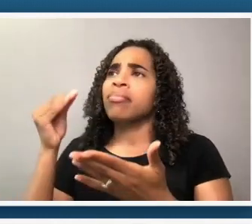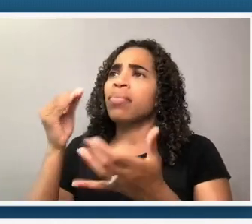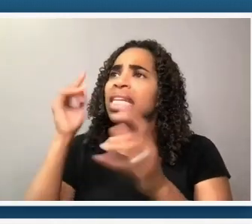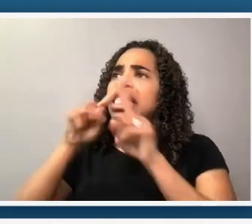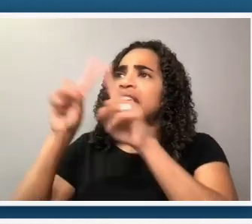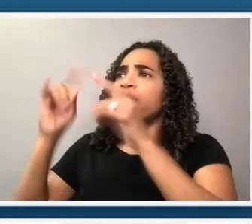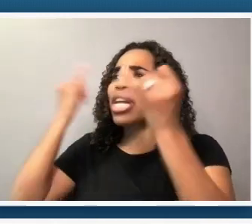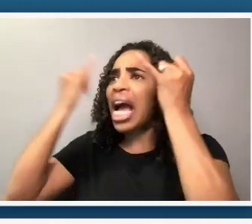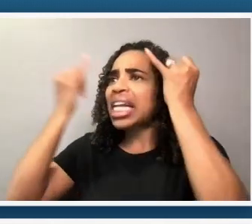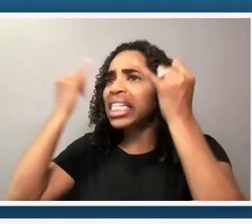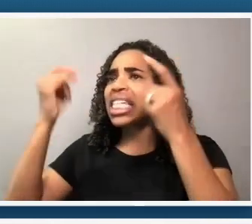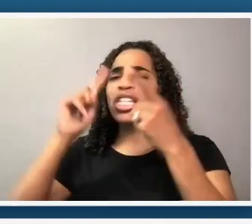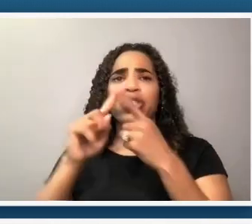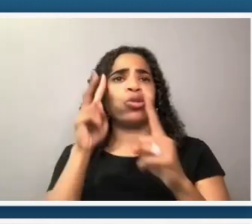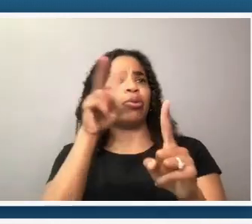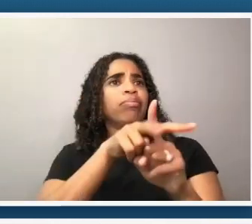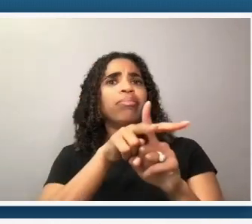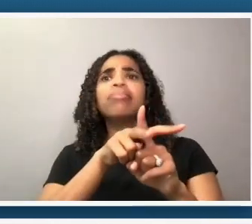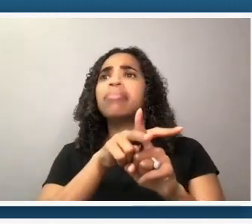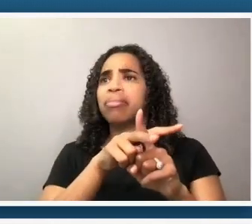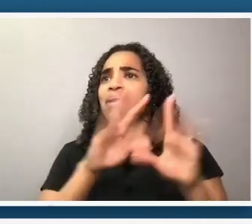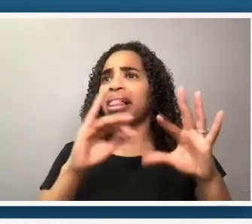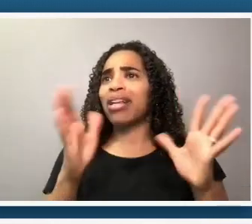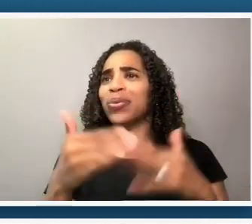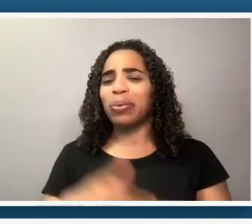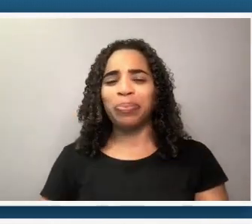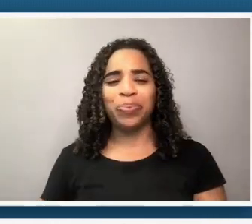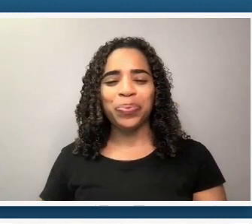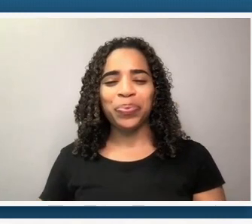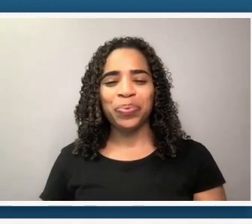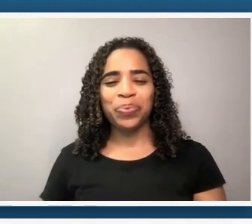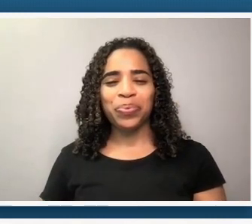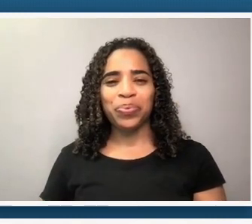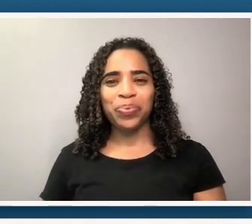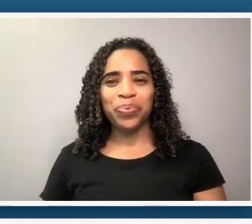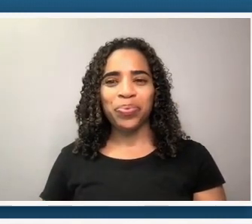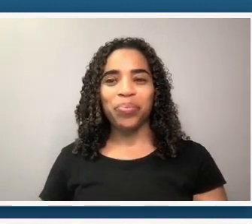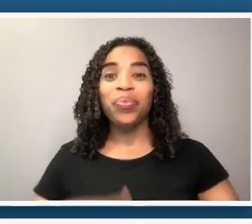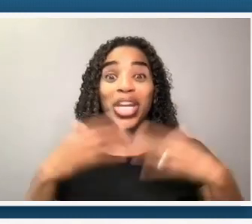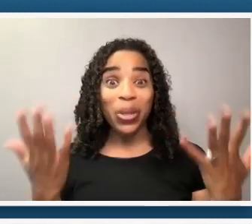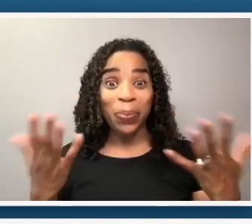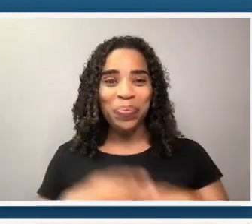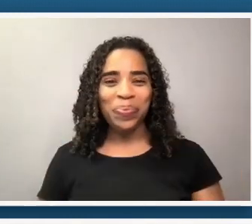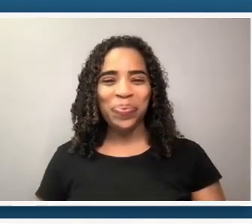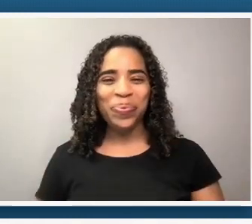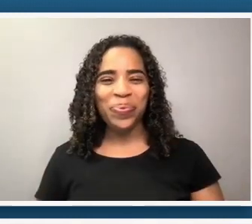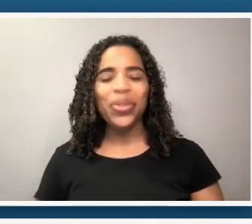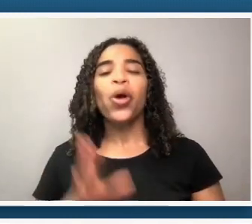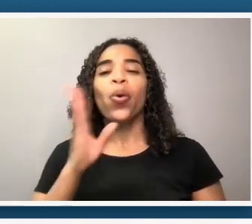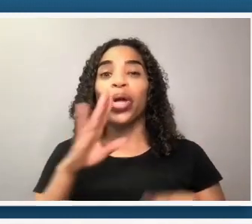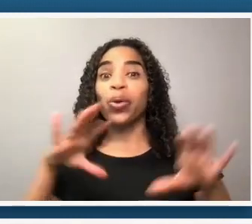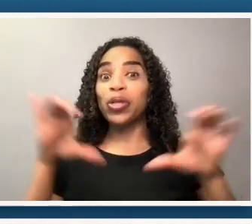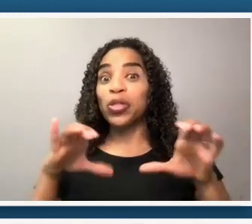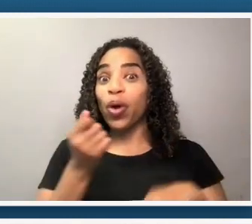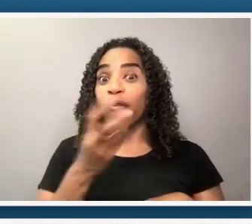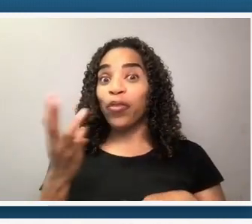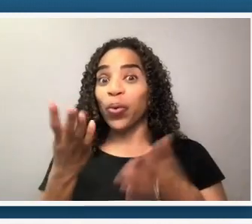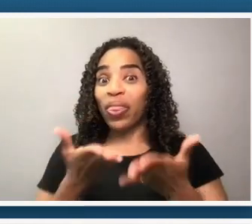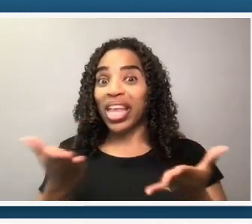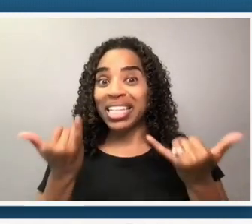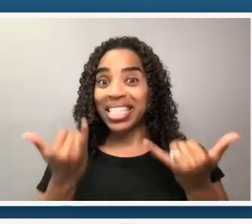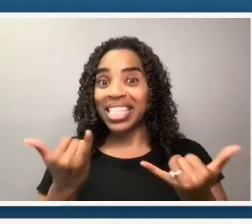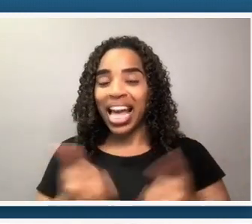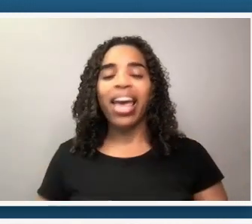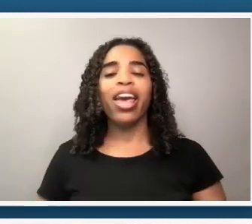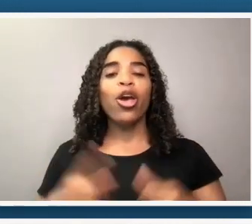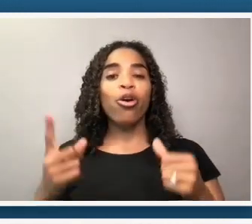translate Education Summit ideas to your classroom. So to get there, we're going to do a few different things together today. I'm going to start